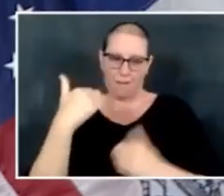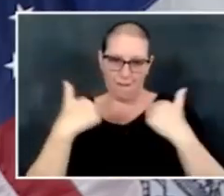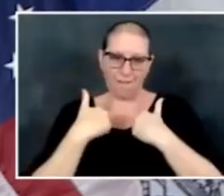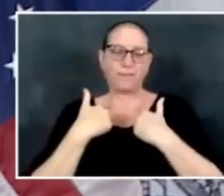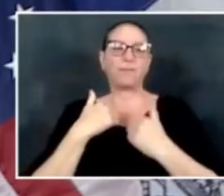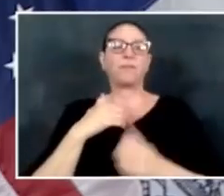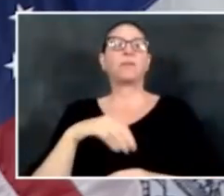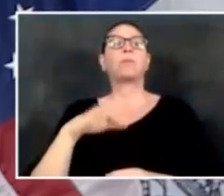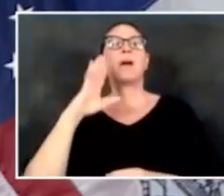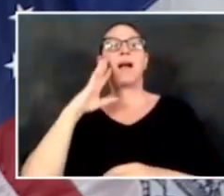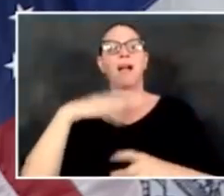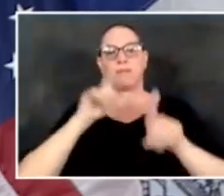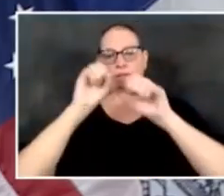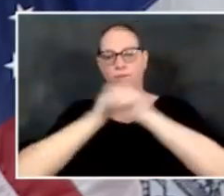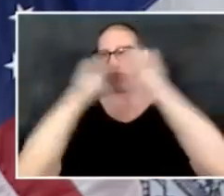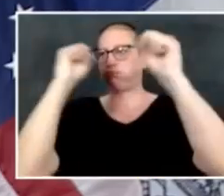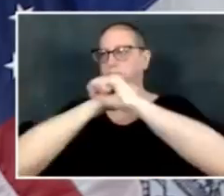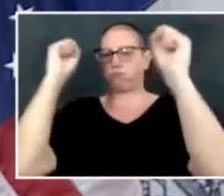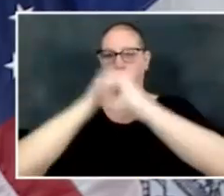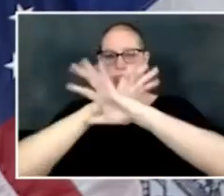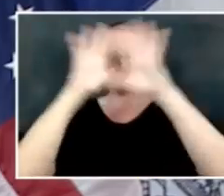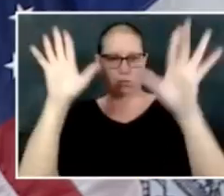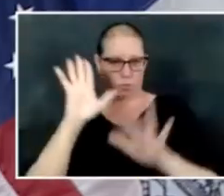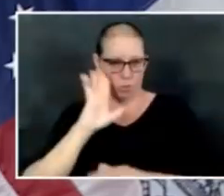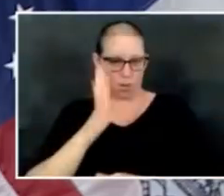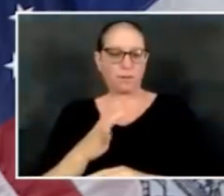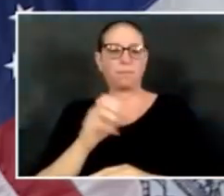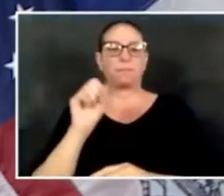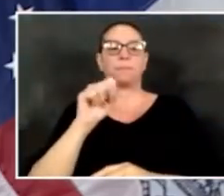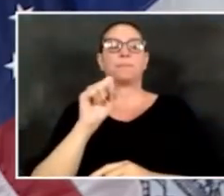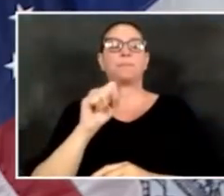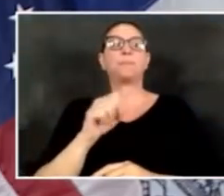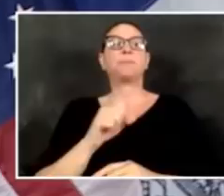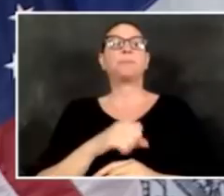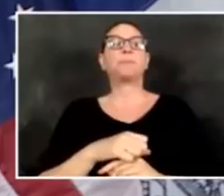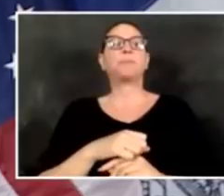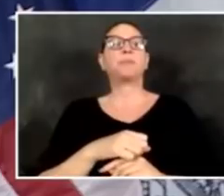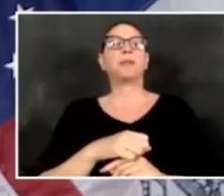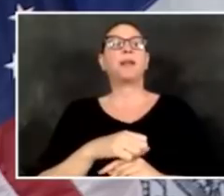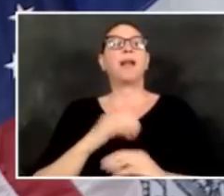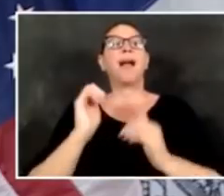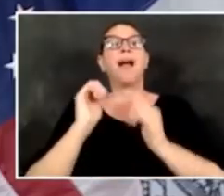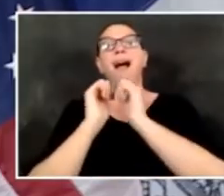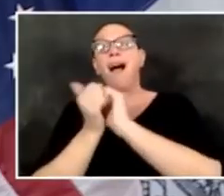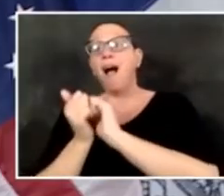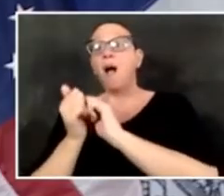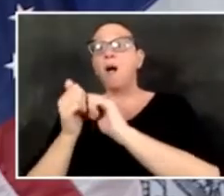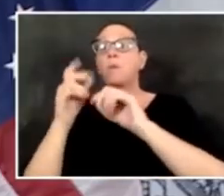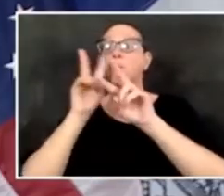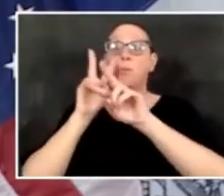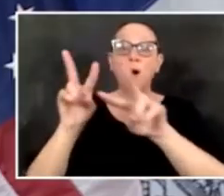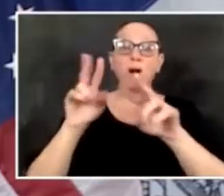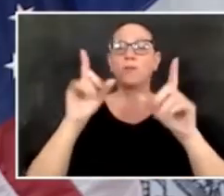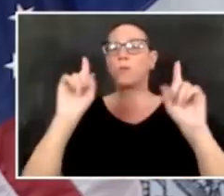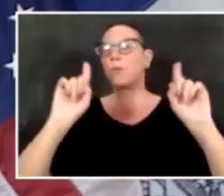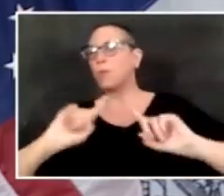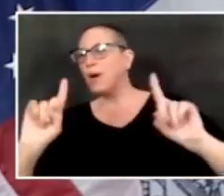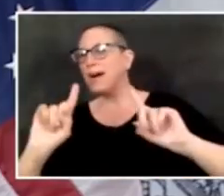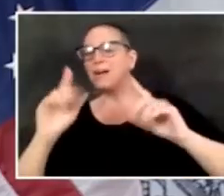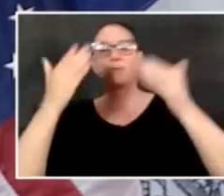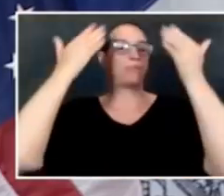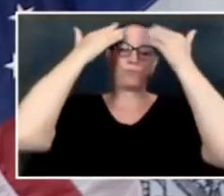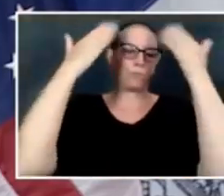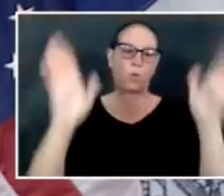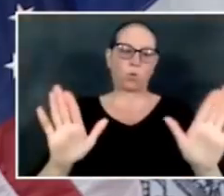people's ability to watch it, what the conditions will be, that's still far in the future, literally, it being May 4th, 2 months ahead.